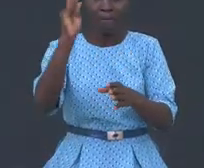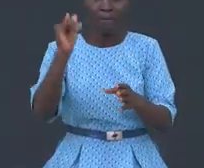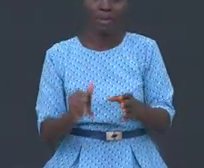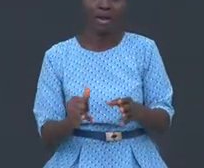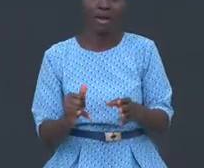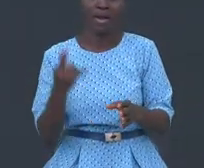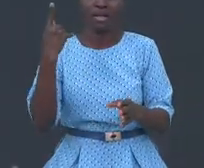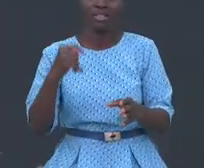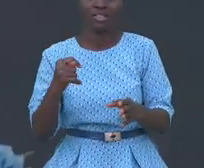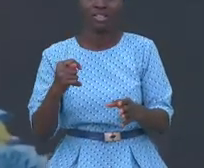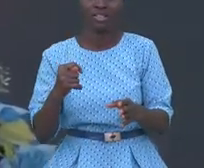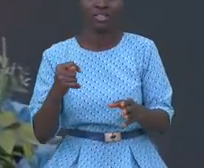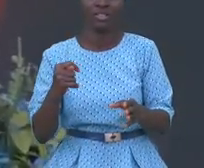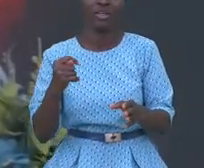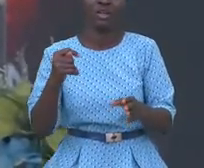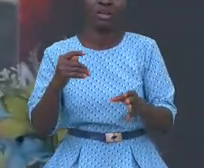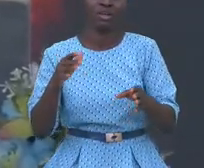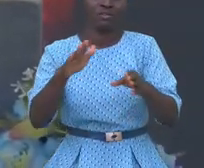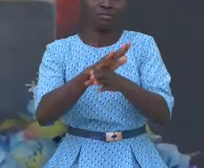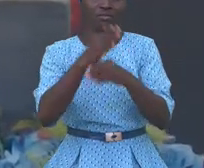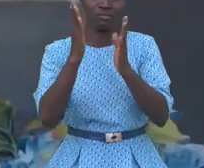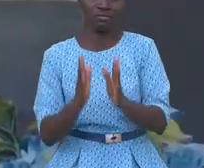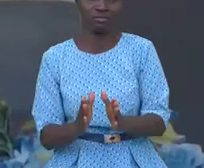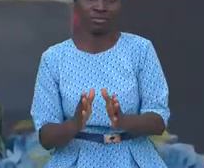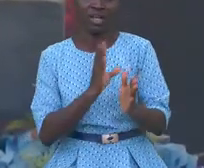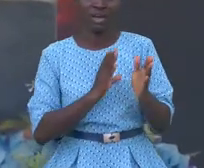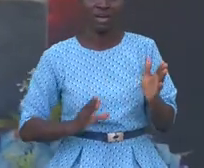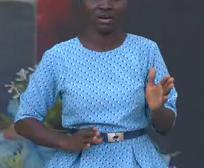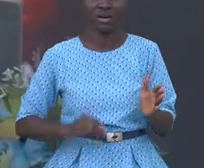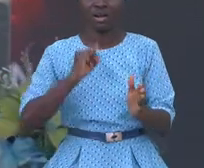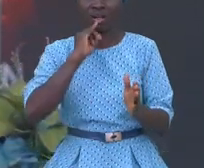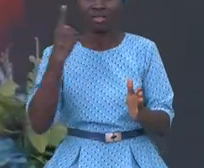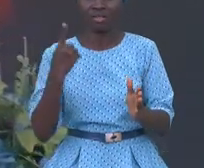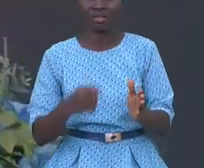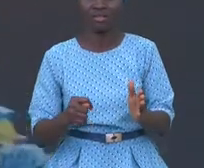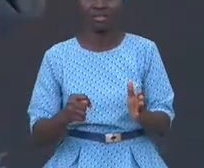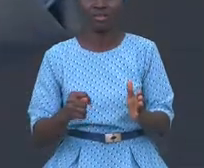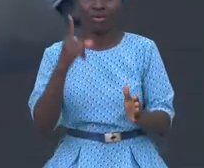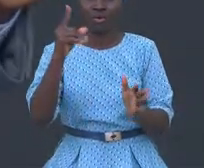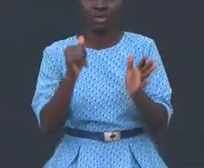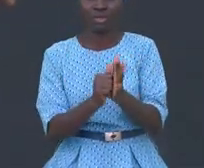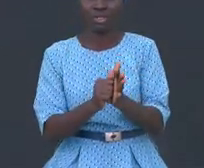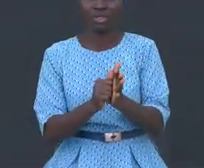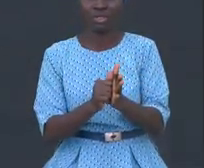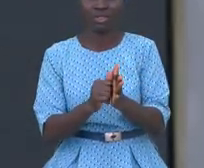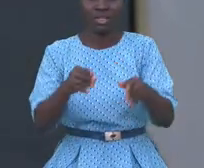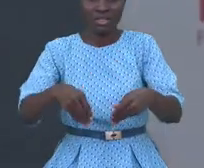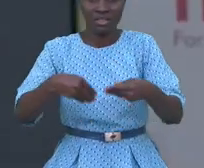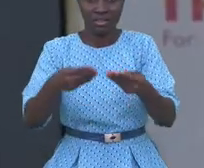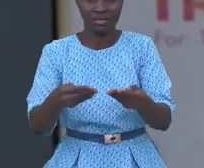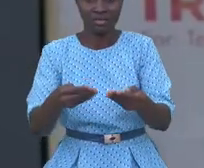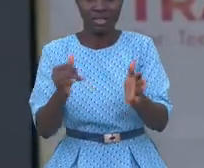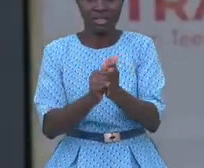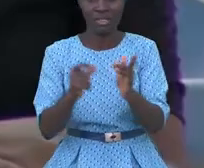the upholder. Christ is the upholder. That word upload,